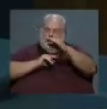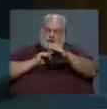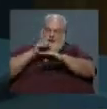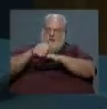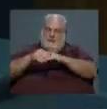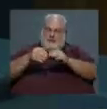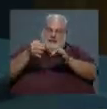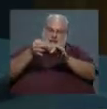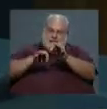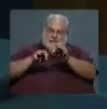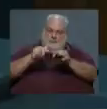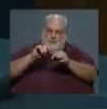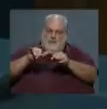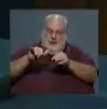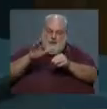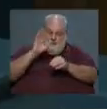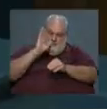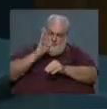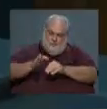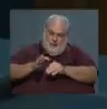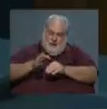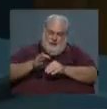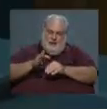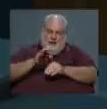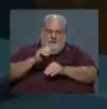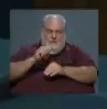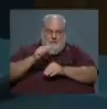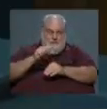this apartment complex is going straight down